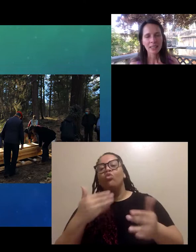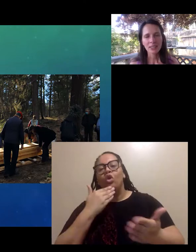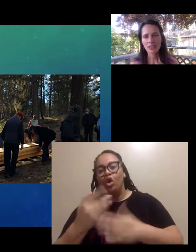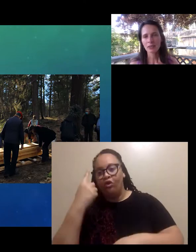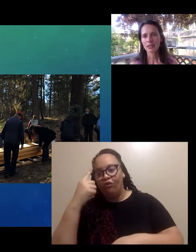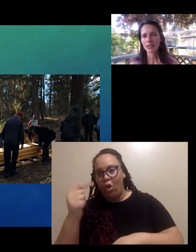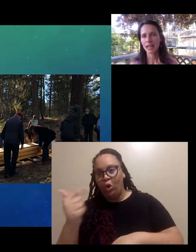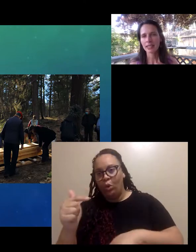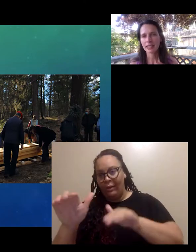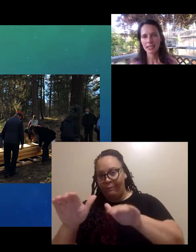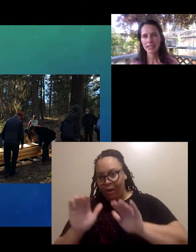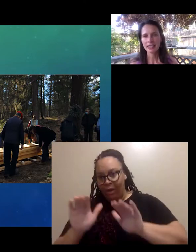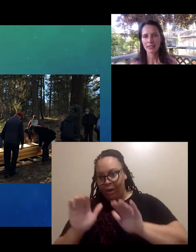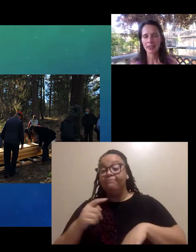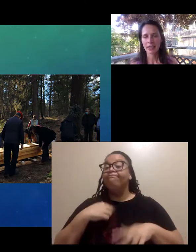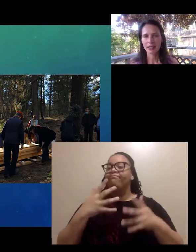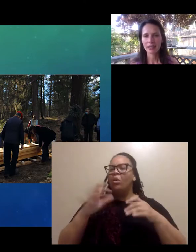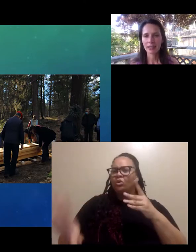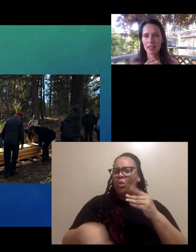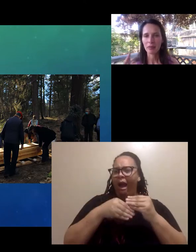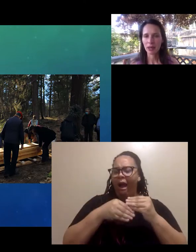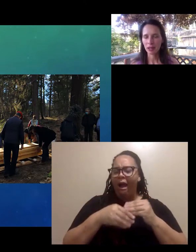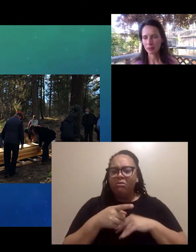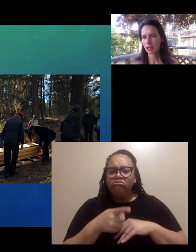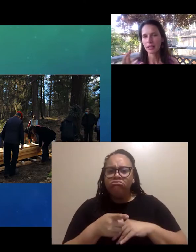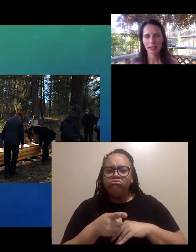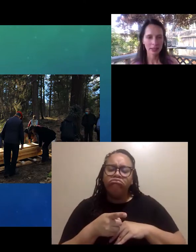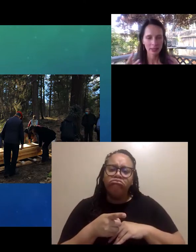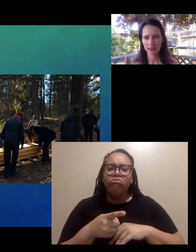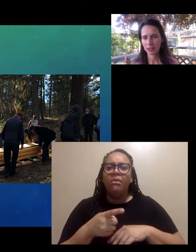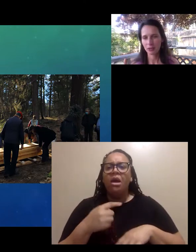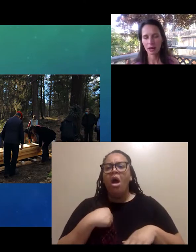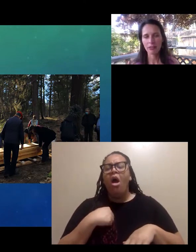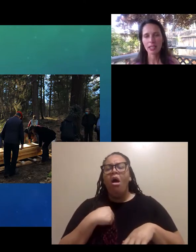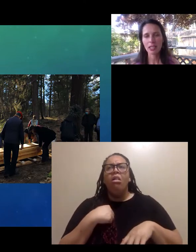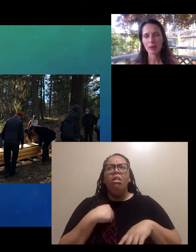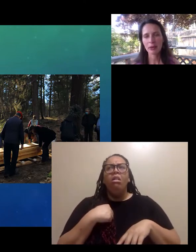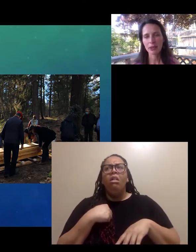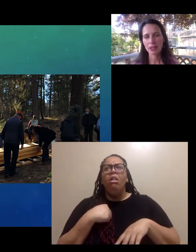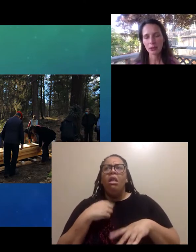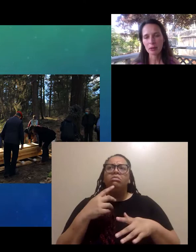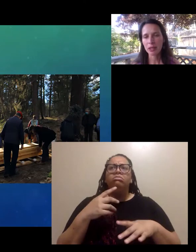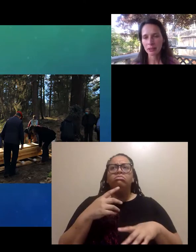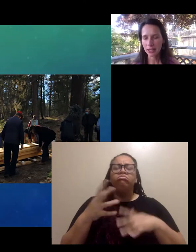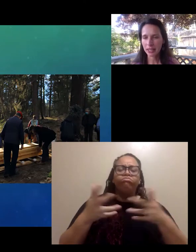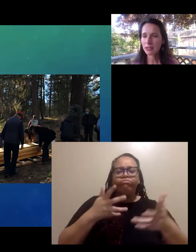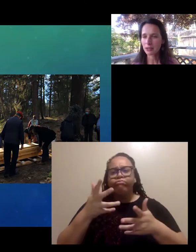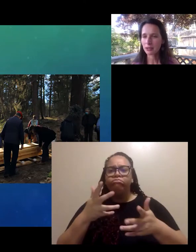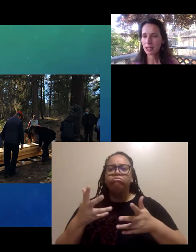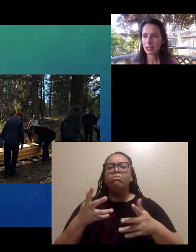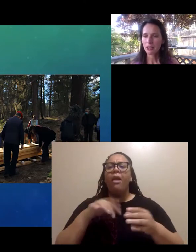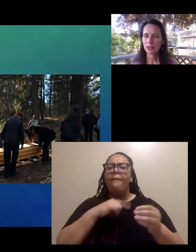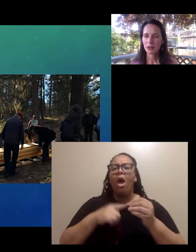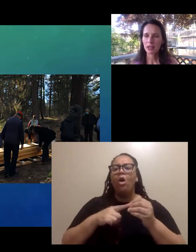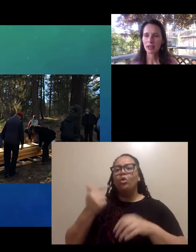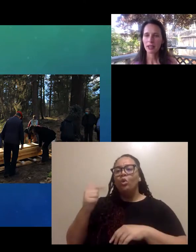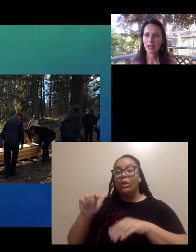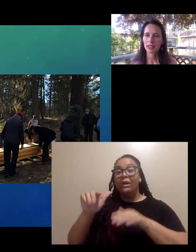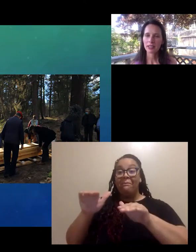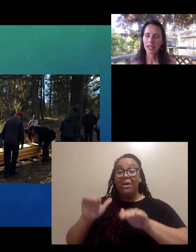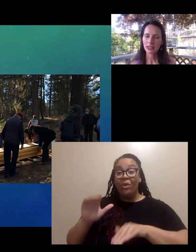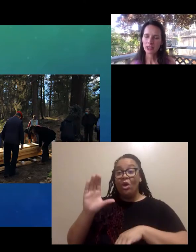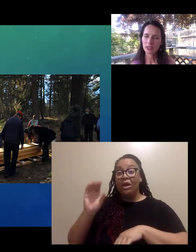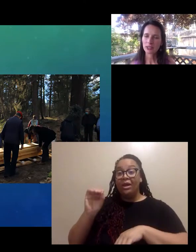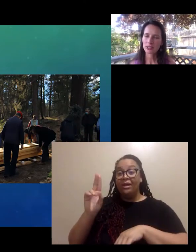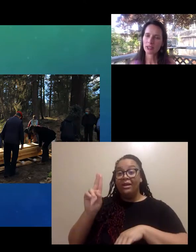And I just want to add in here that I'll talk, you know, off and on about the green burial council. So they're